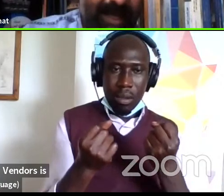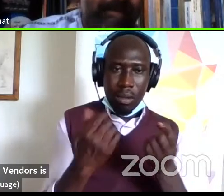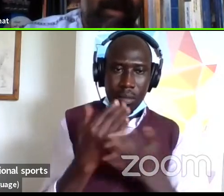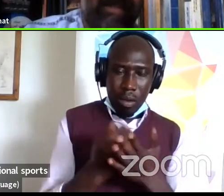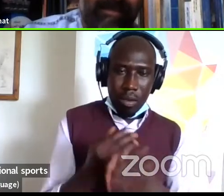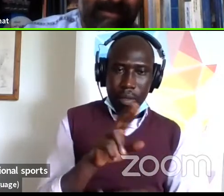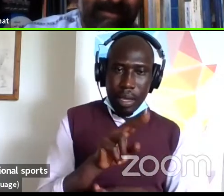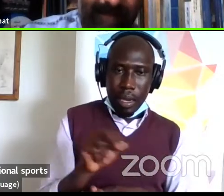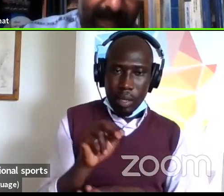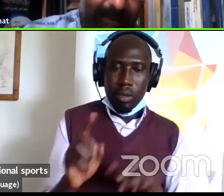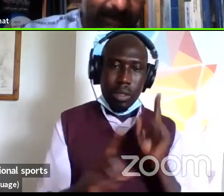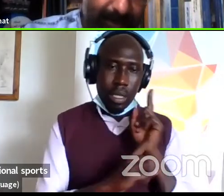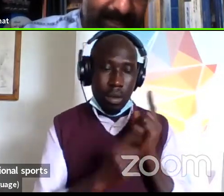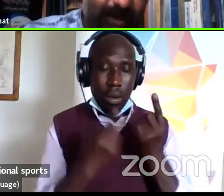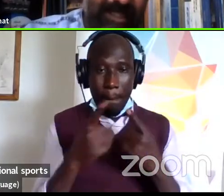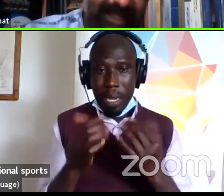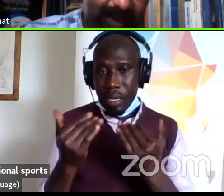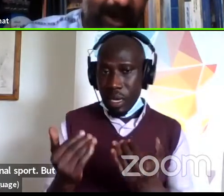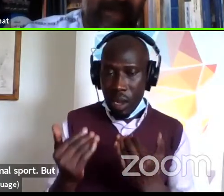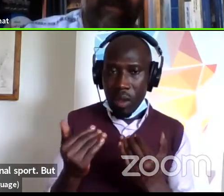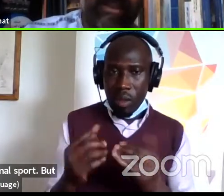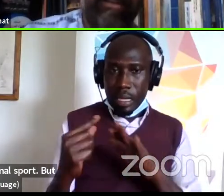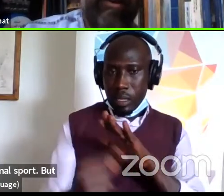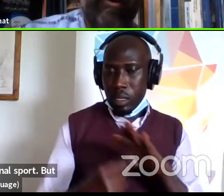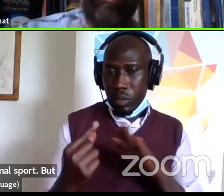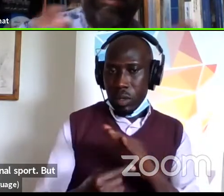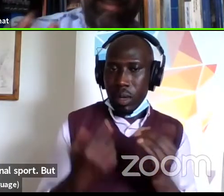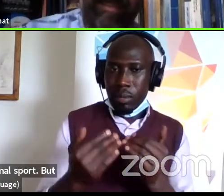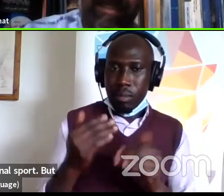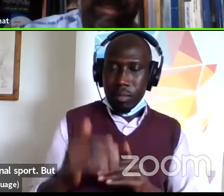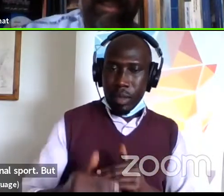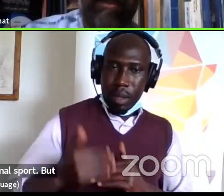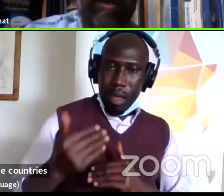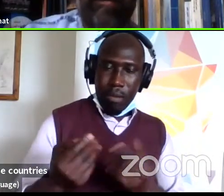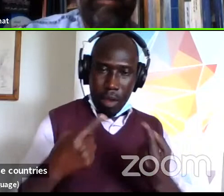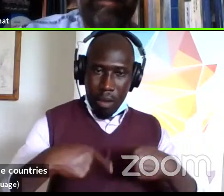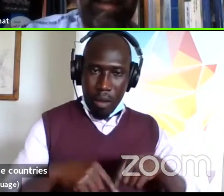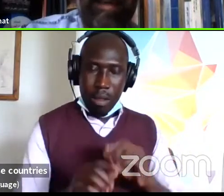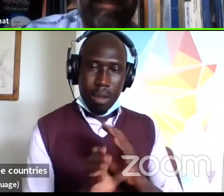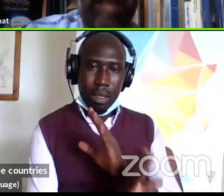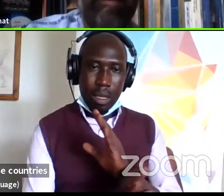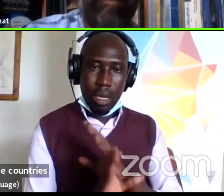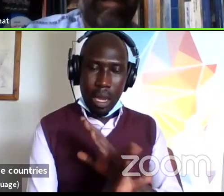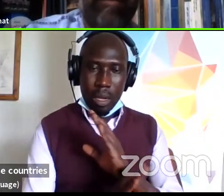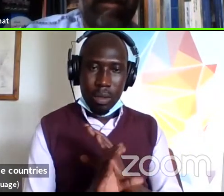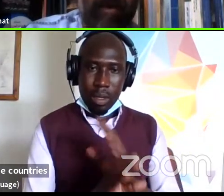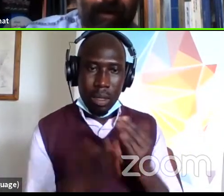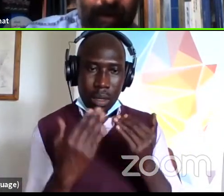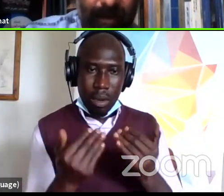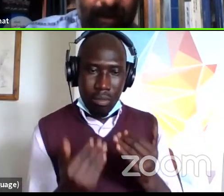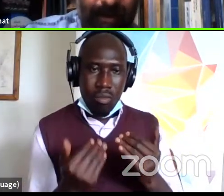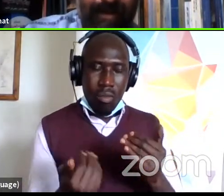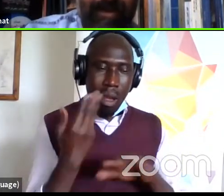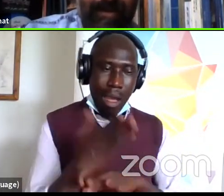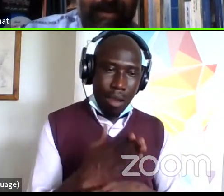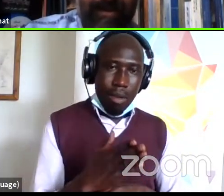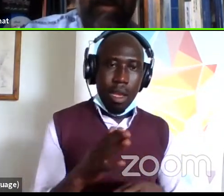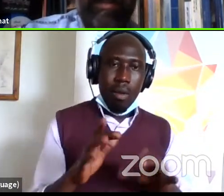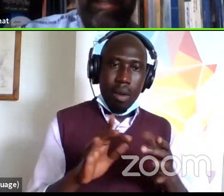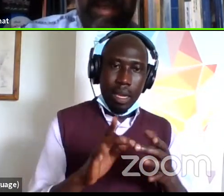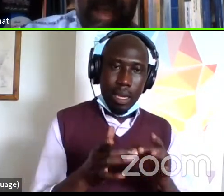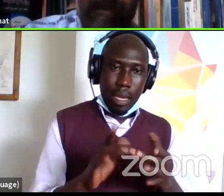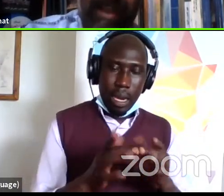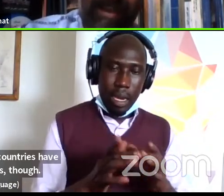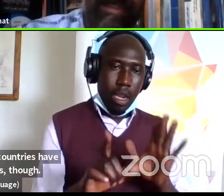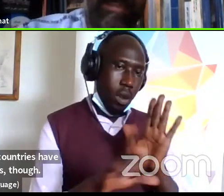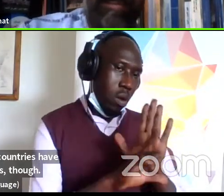security. But now, the situation now, after all these countries have adopting the cyber crimes law,